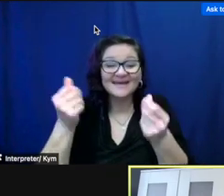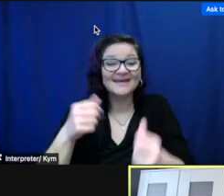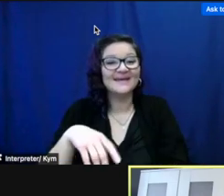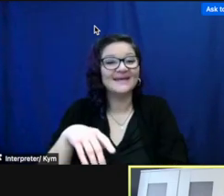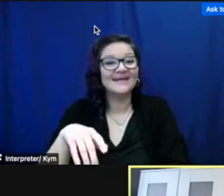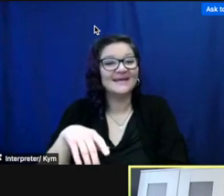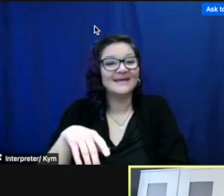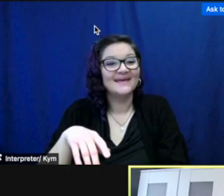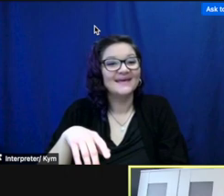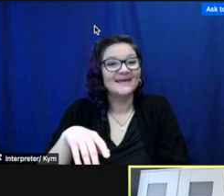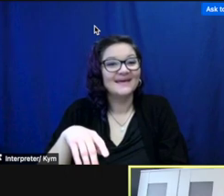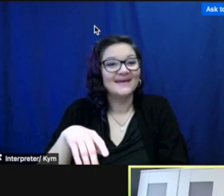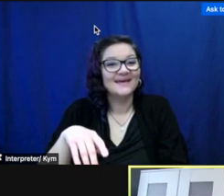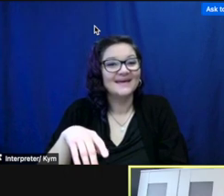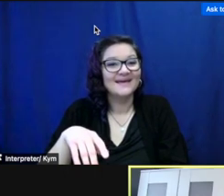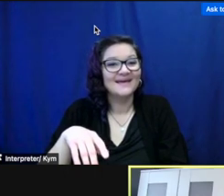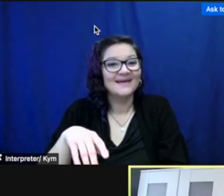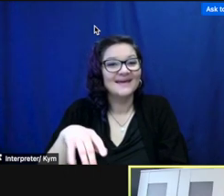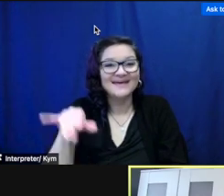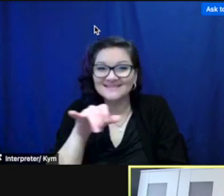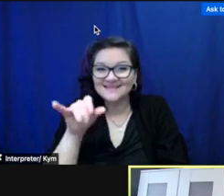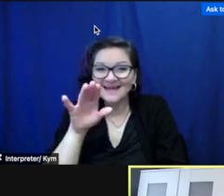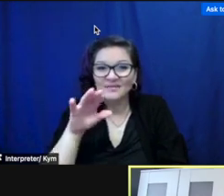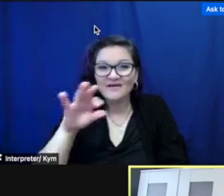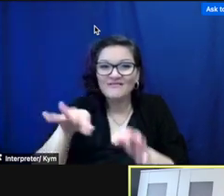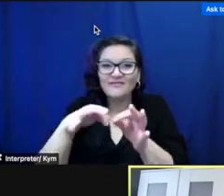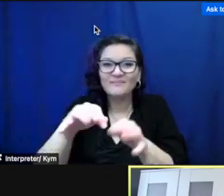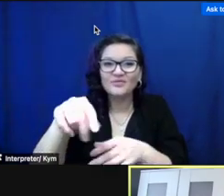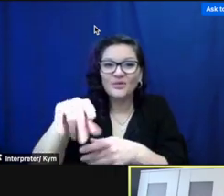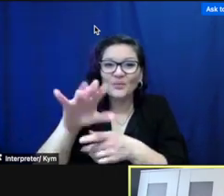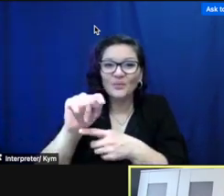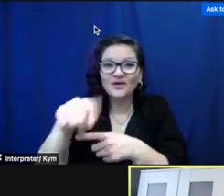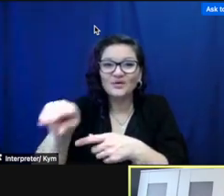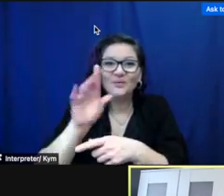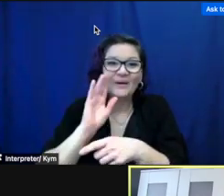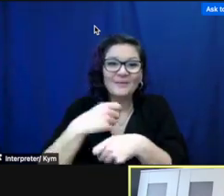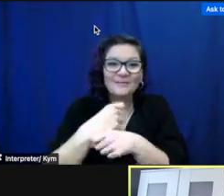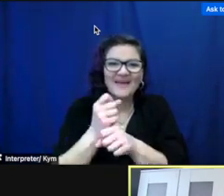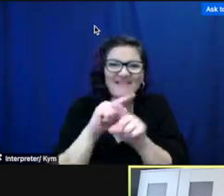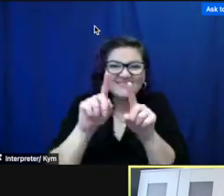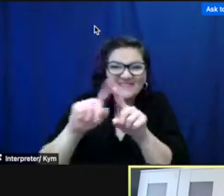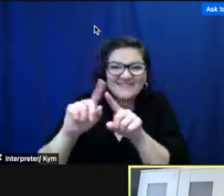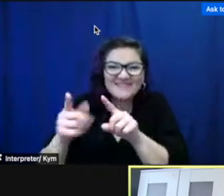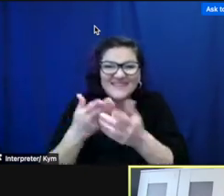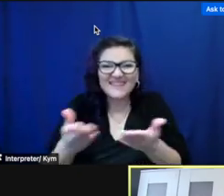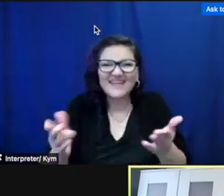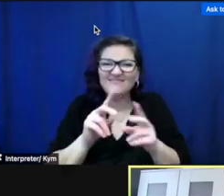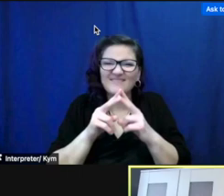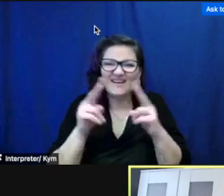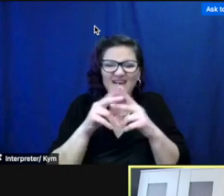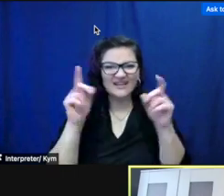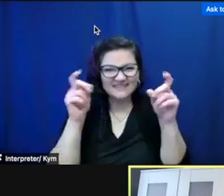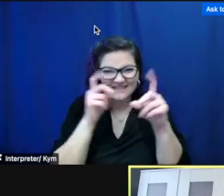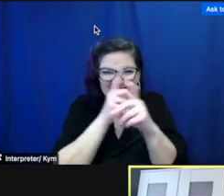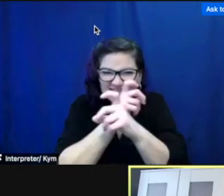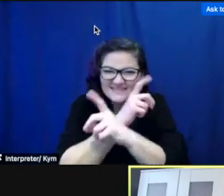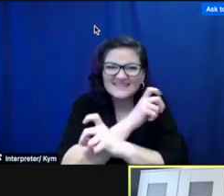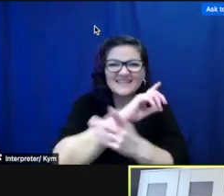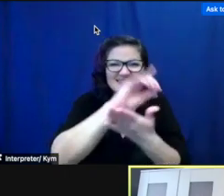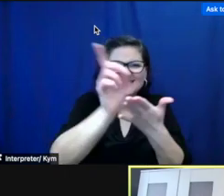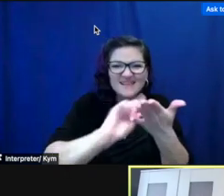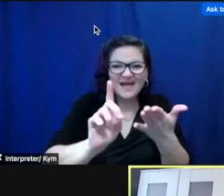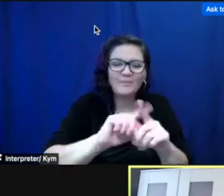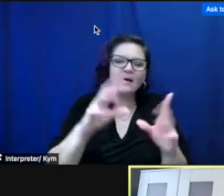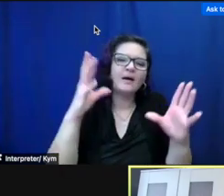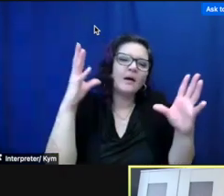So I thought that's kind of right. It's like the quilt that you guys are going to make. It has all these different things. It's a very complex quilt, but it's beautiful. My cat